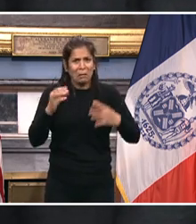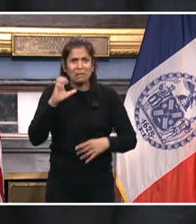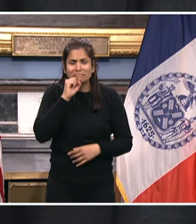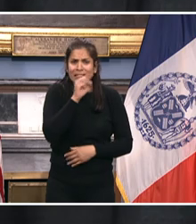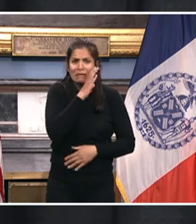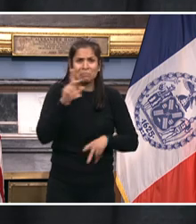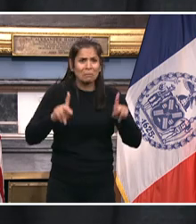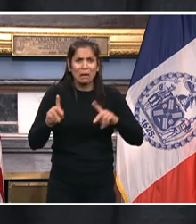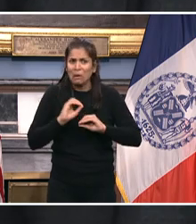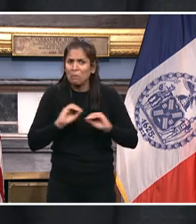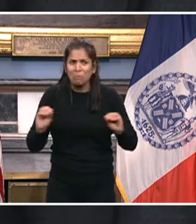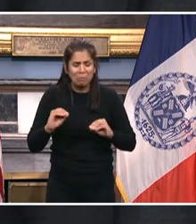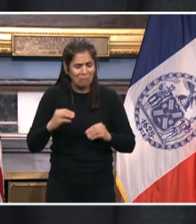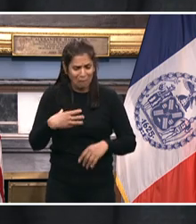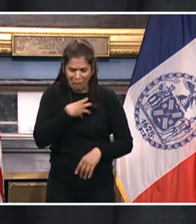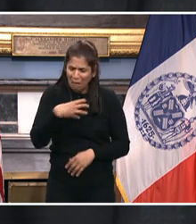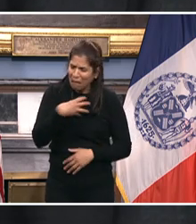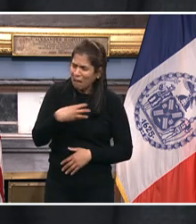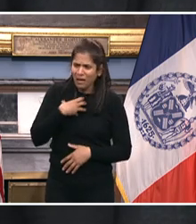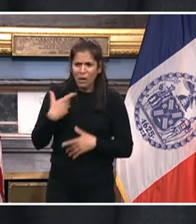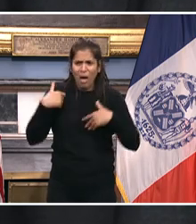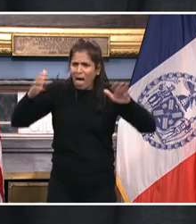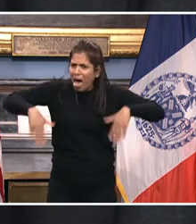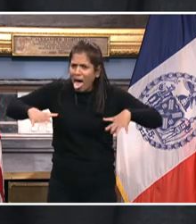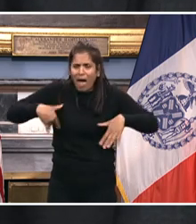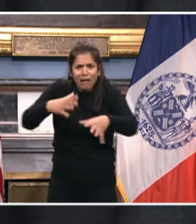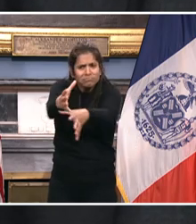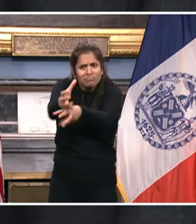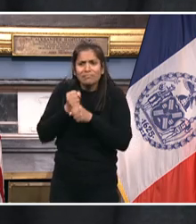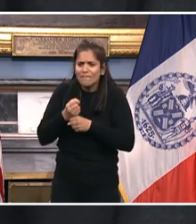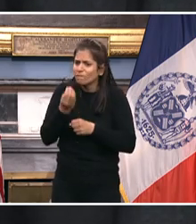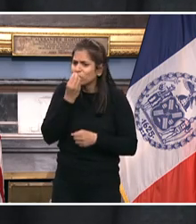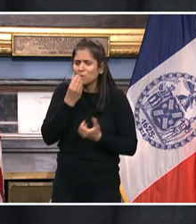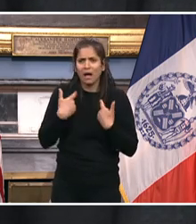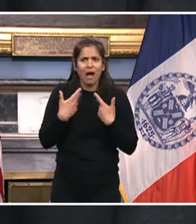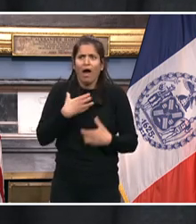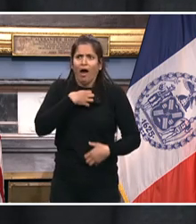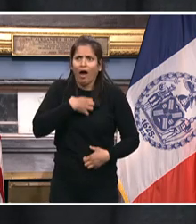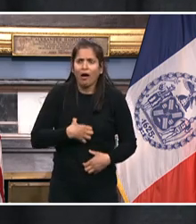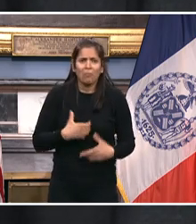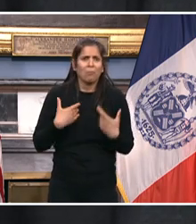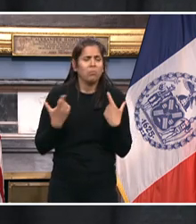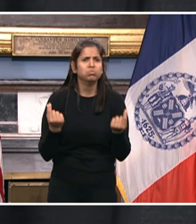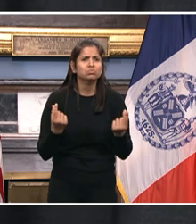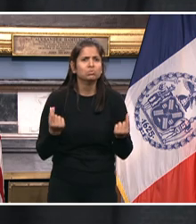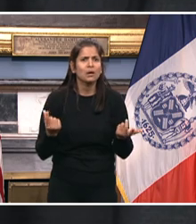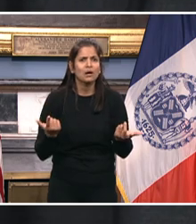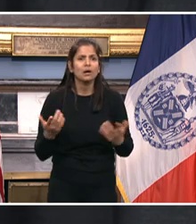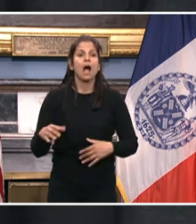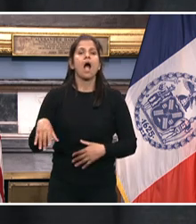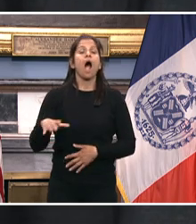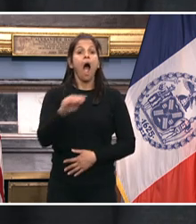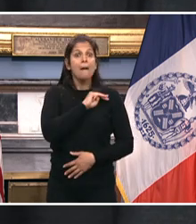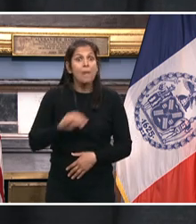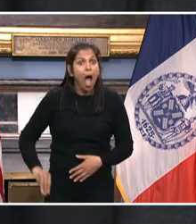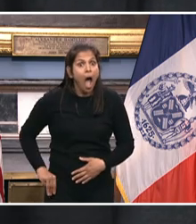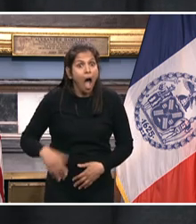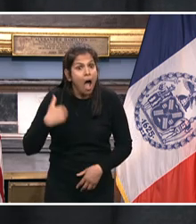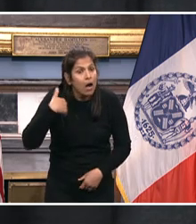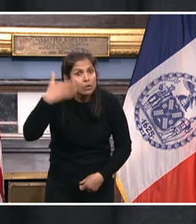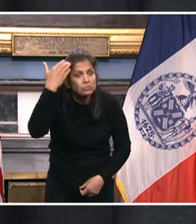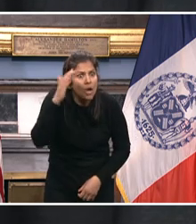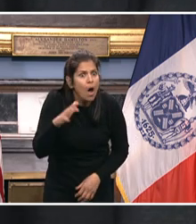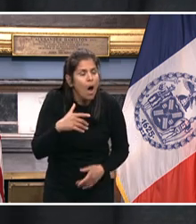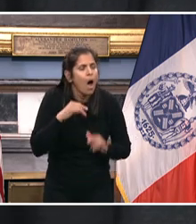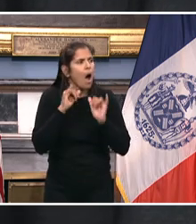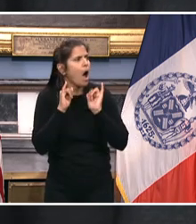Can you address that? I need to make sure that every senior who needs a meal gets it, period. So this, you're literally